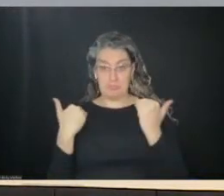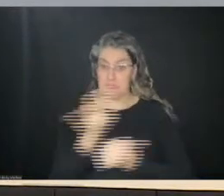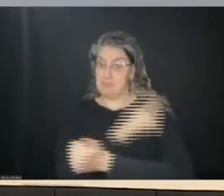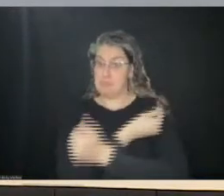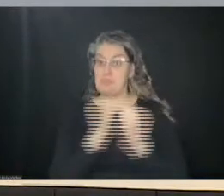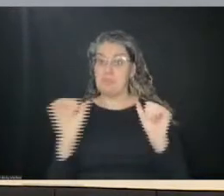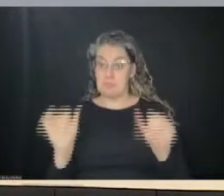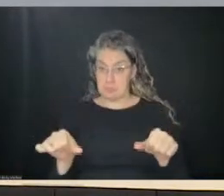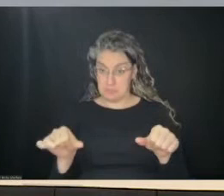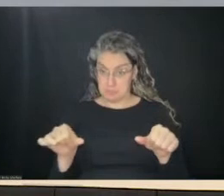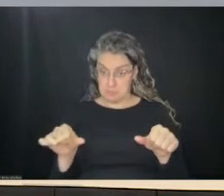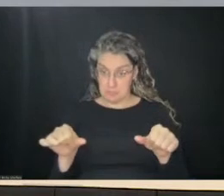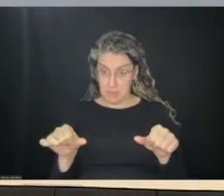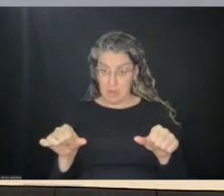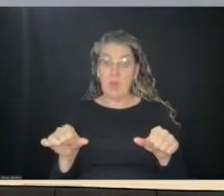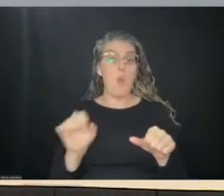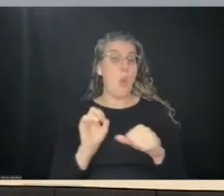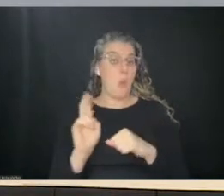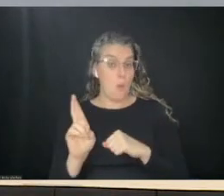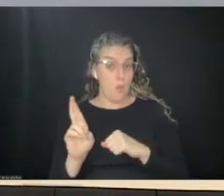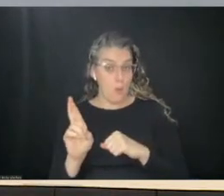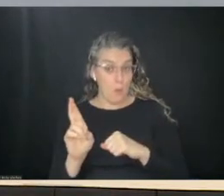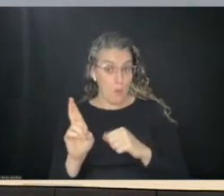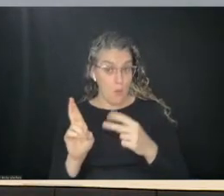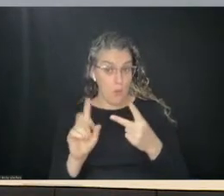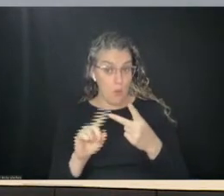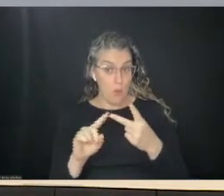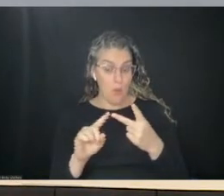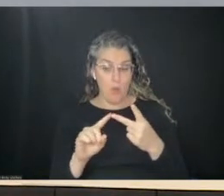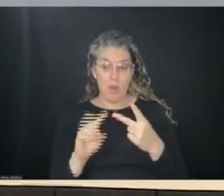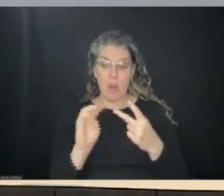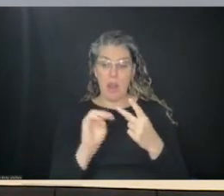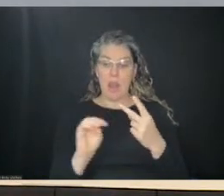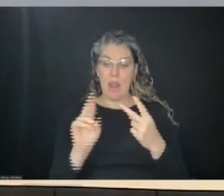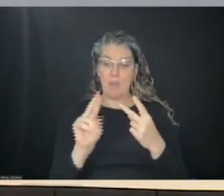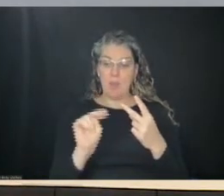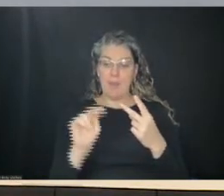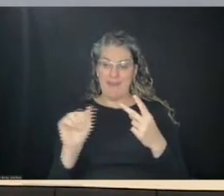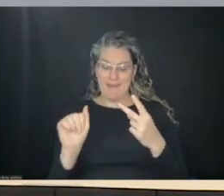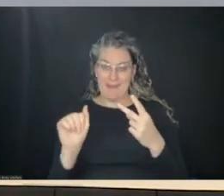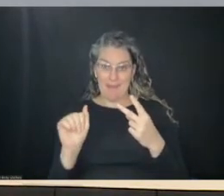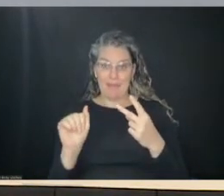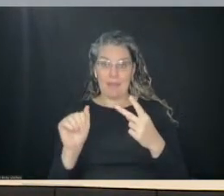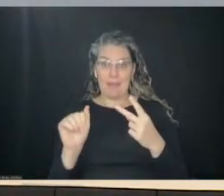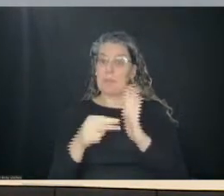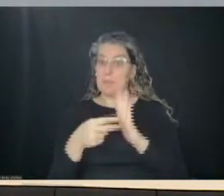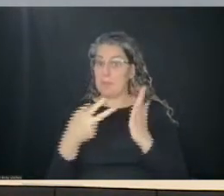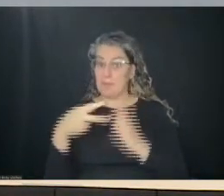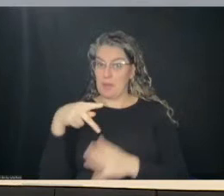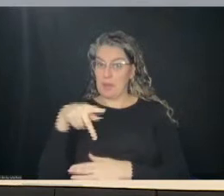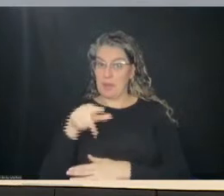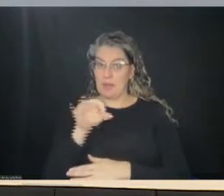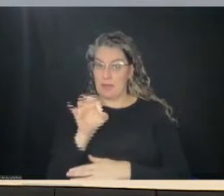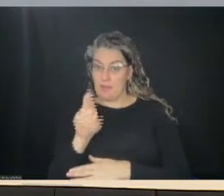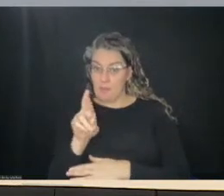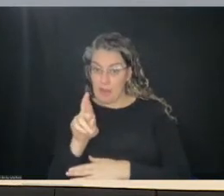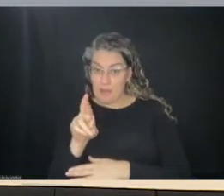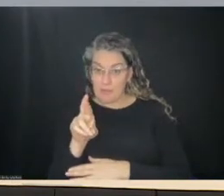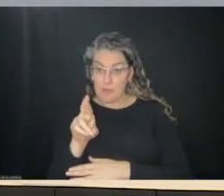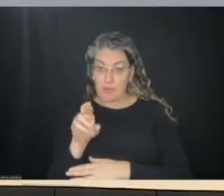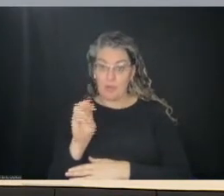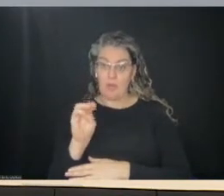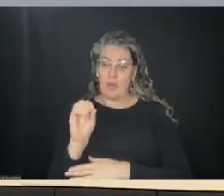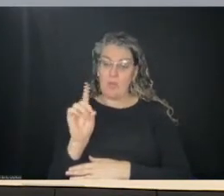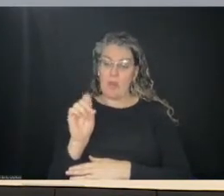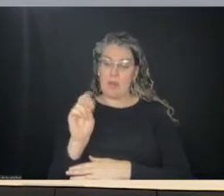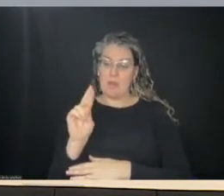dose, or they can opt to have an mRNA vaccine, either Pfizer or Moderna, as their second dose. People